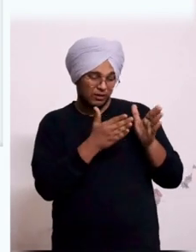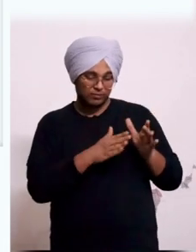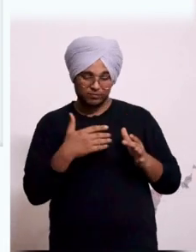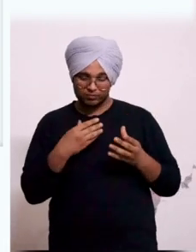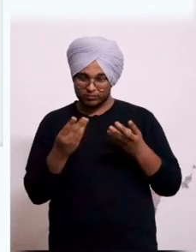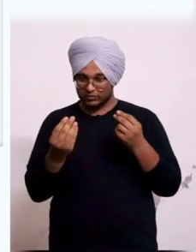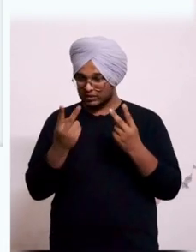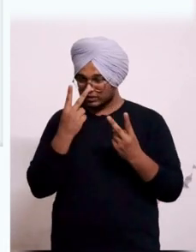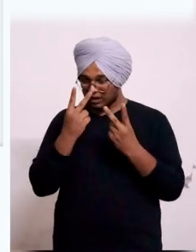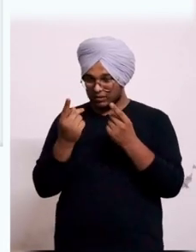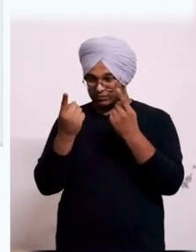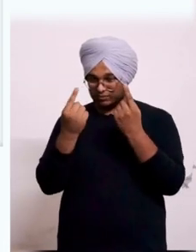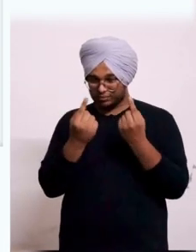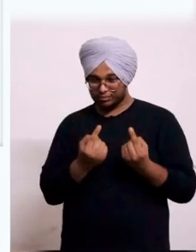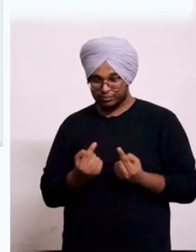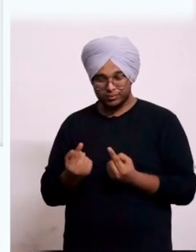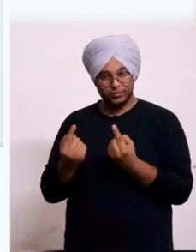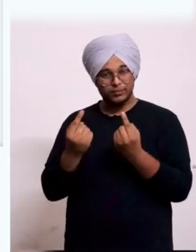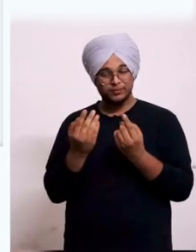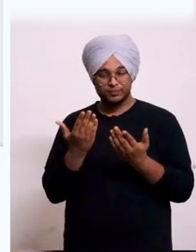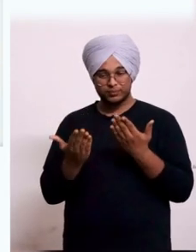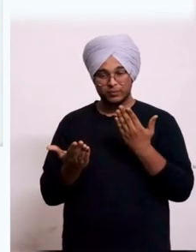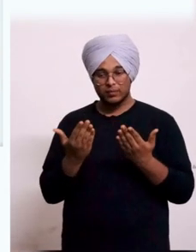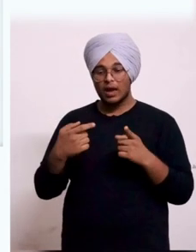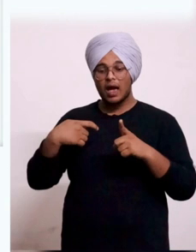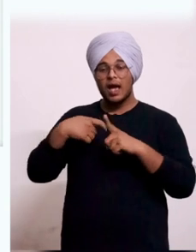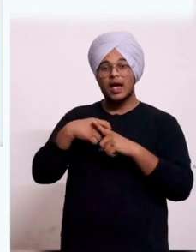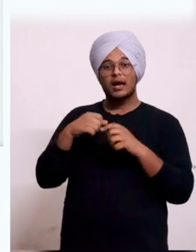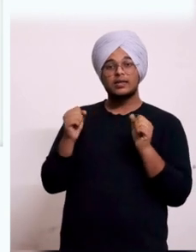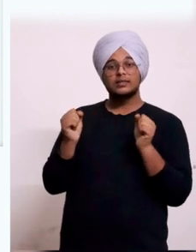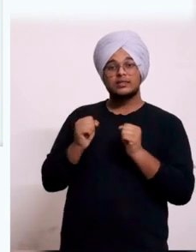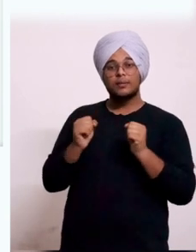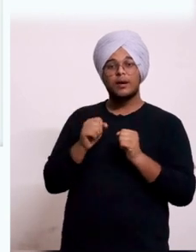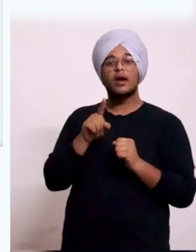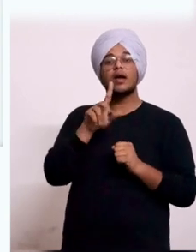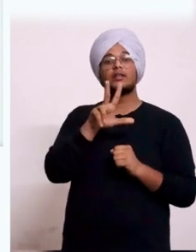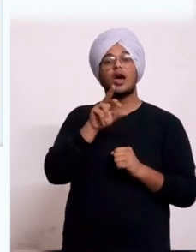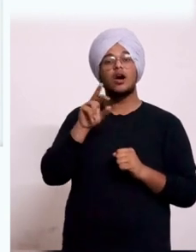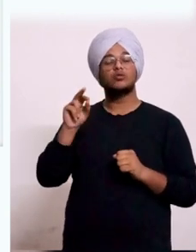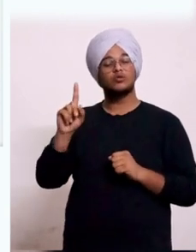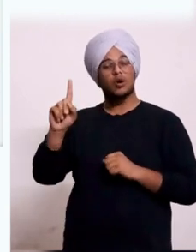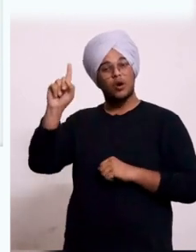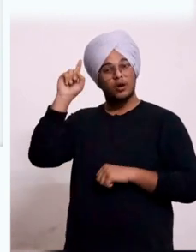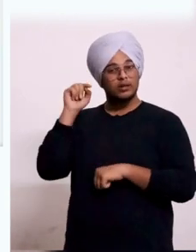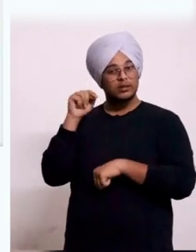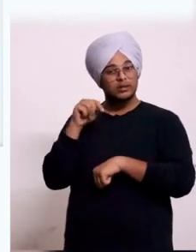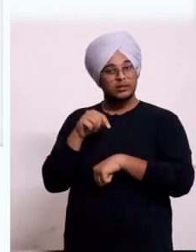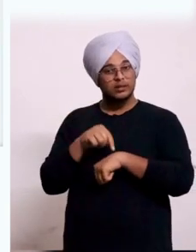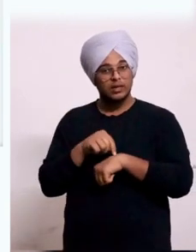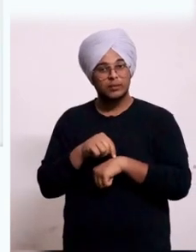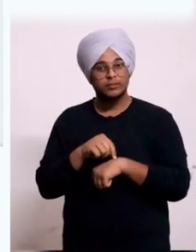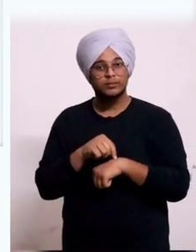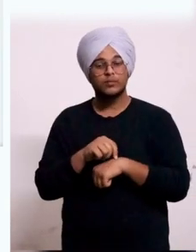a rich variation in the boteh motifs. The Kashmir fragment from the 18th century is part of